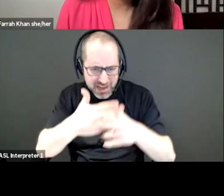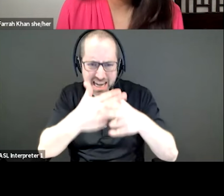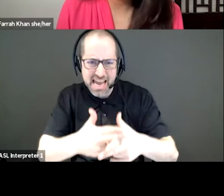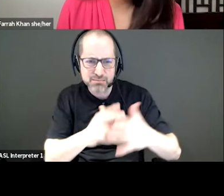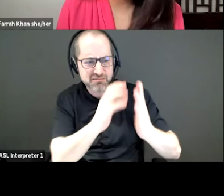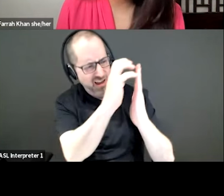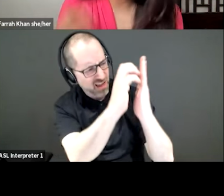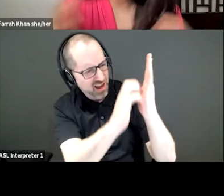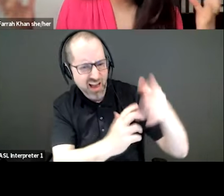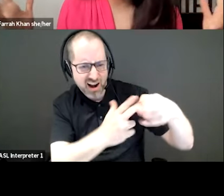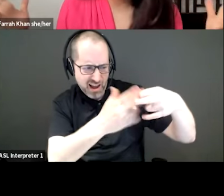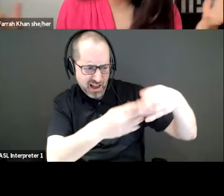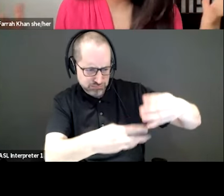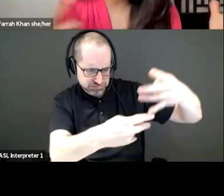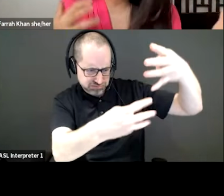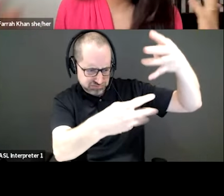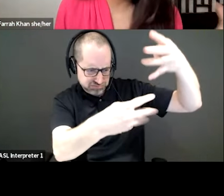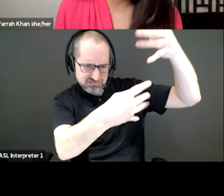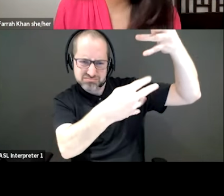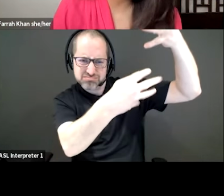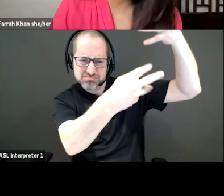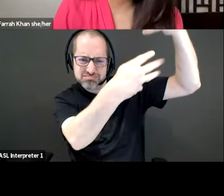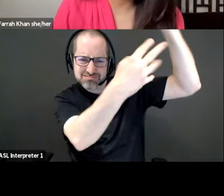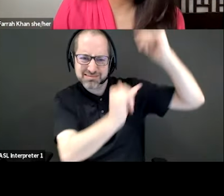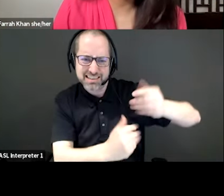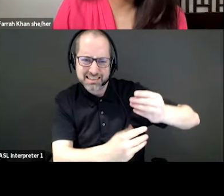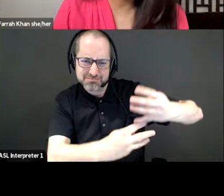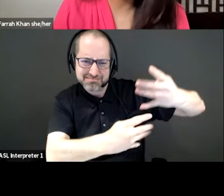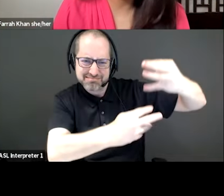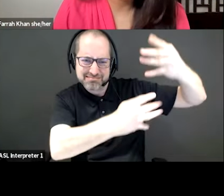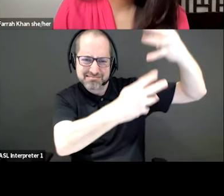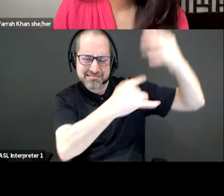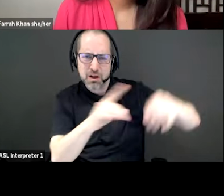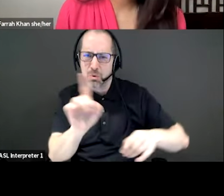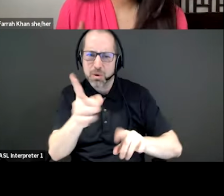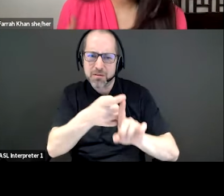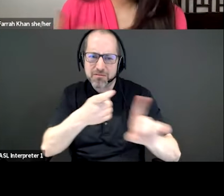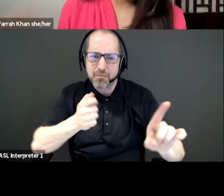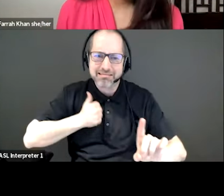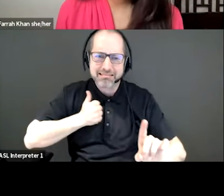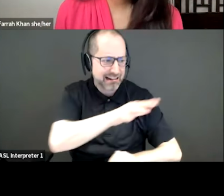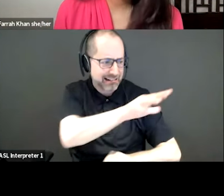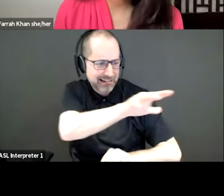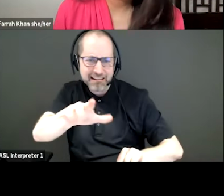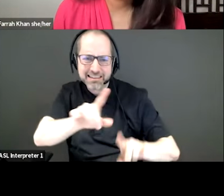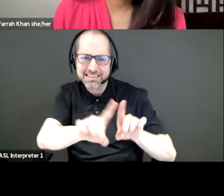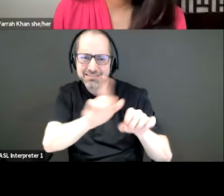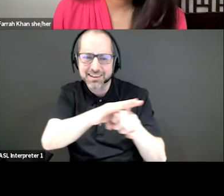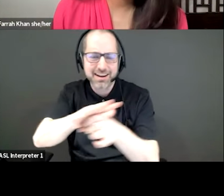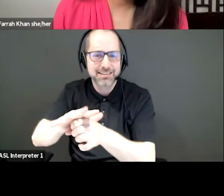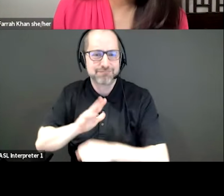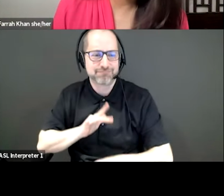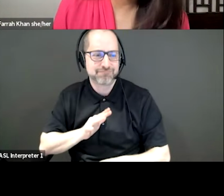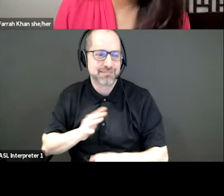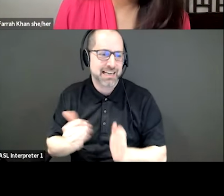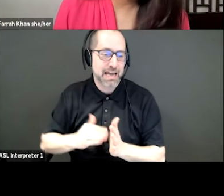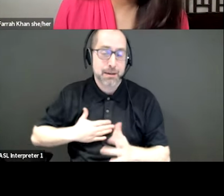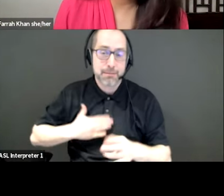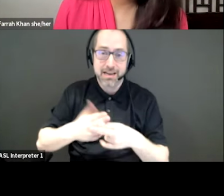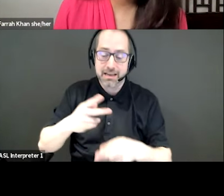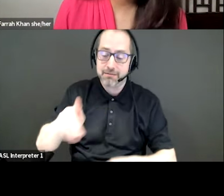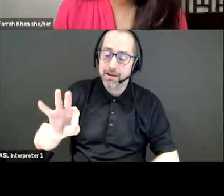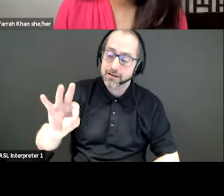all the wonderful different areas that people are coming from across Canada. So again, my name is Farah Khan. I'm the executive director